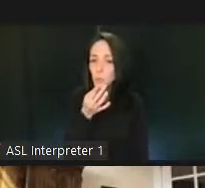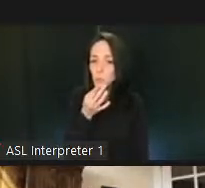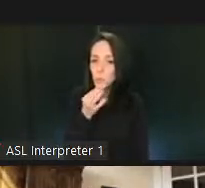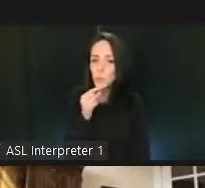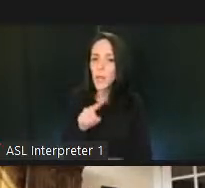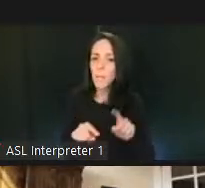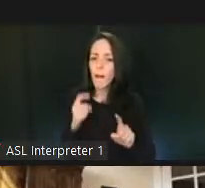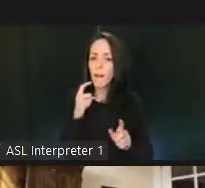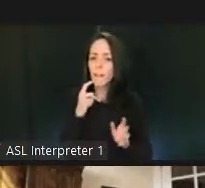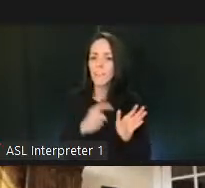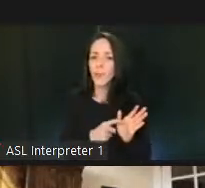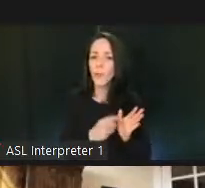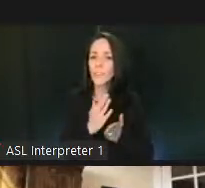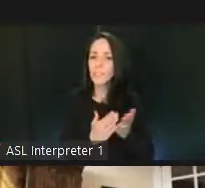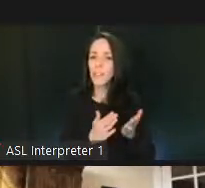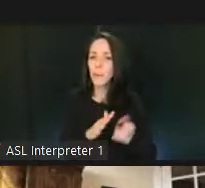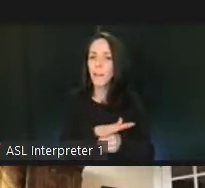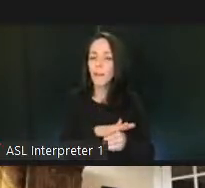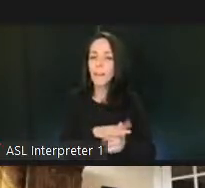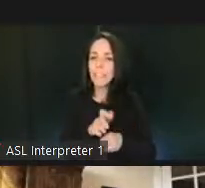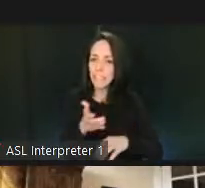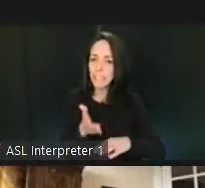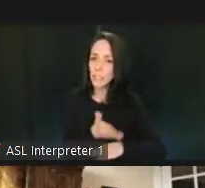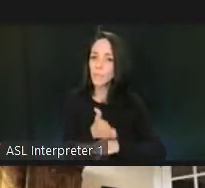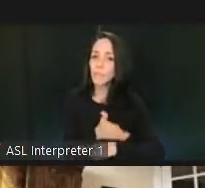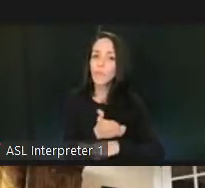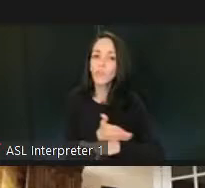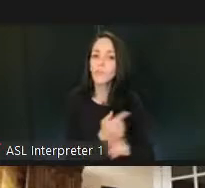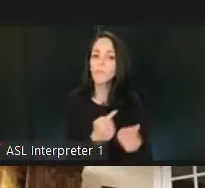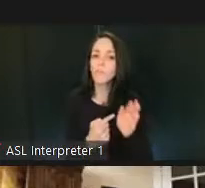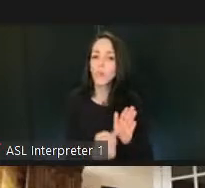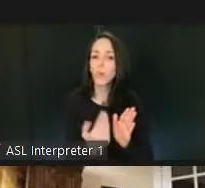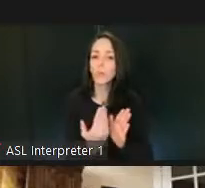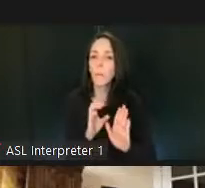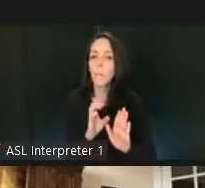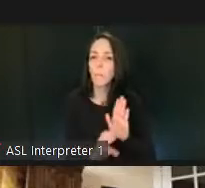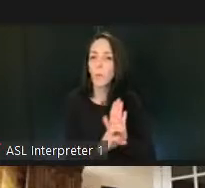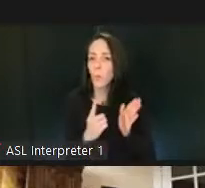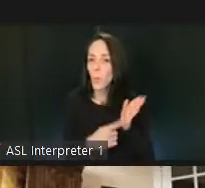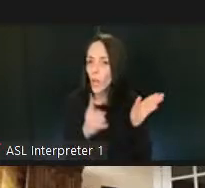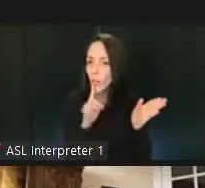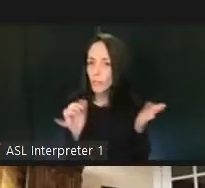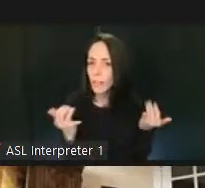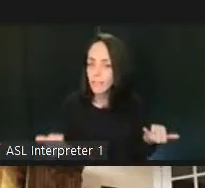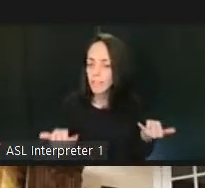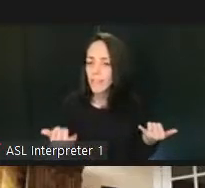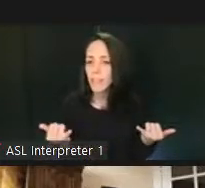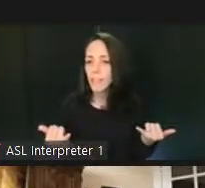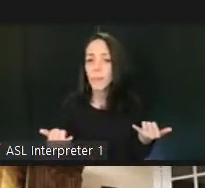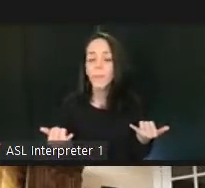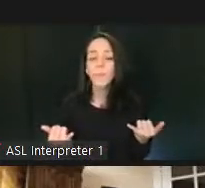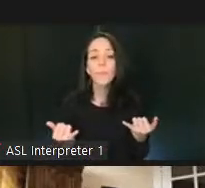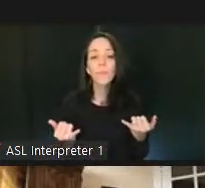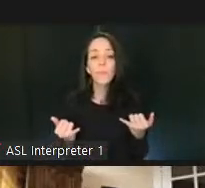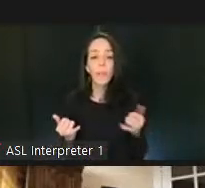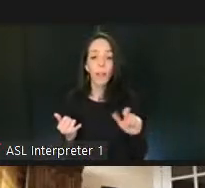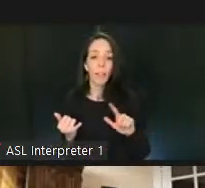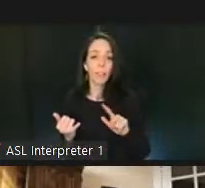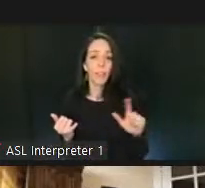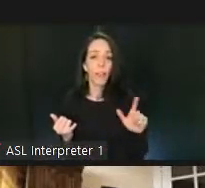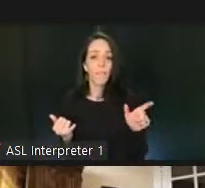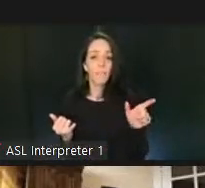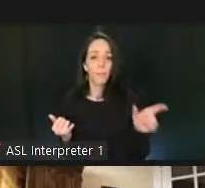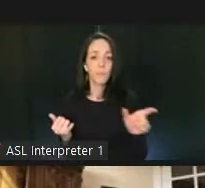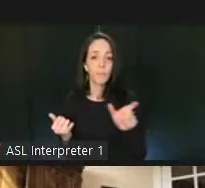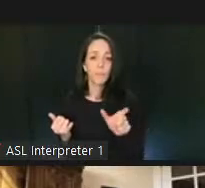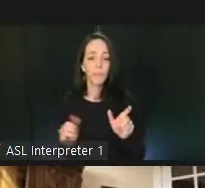Kaiser Road. And so I just wanted to again share some images of what that looks like today. So the 2 photos on the left are taken